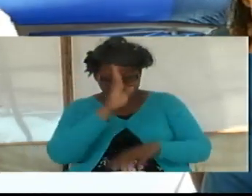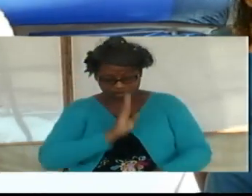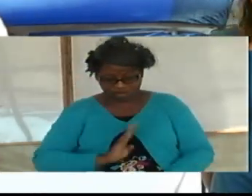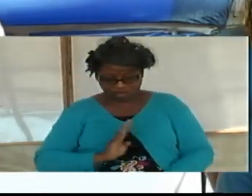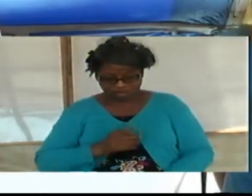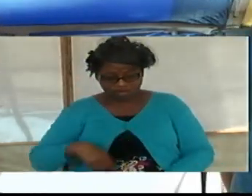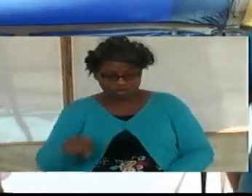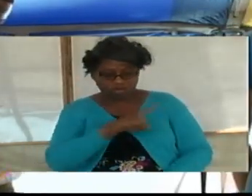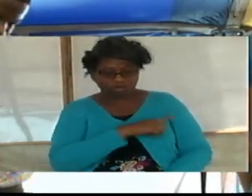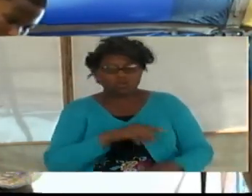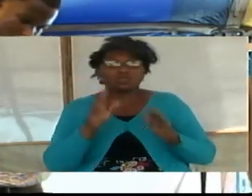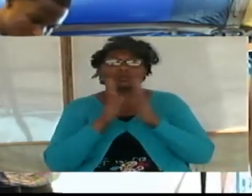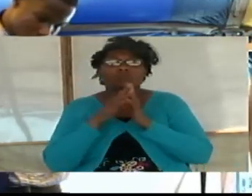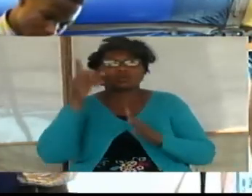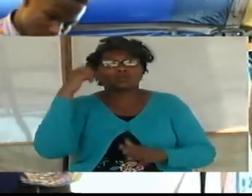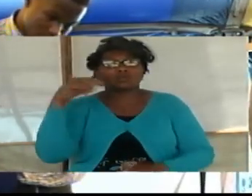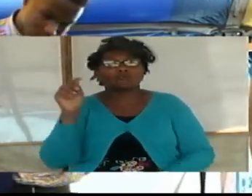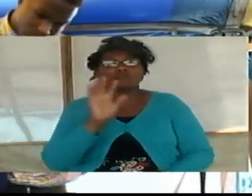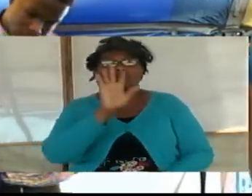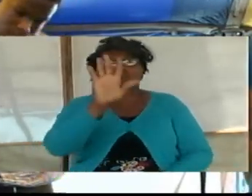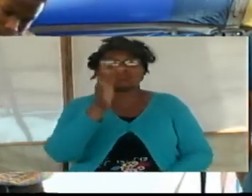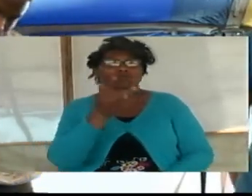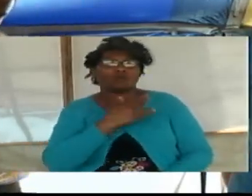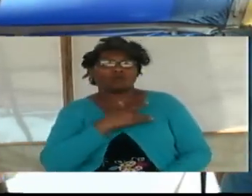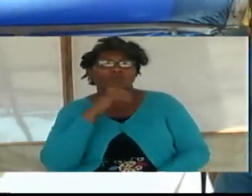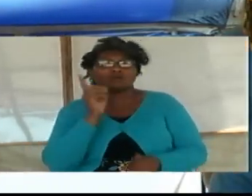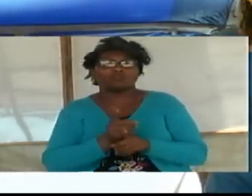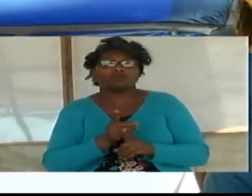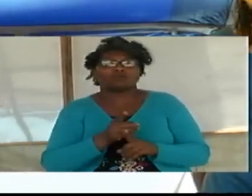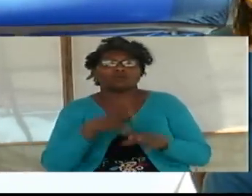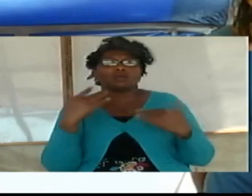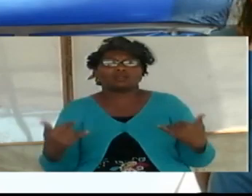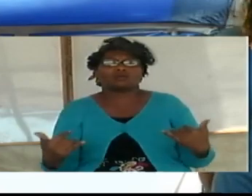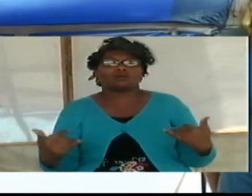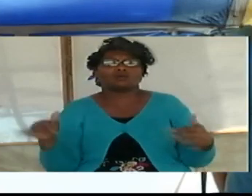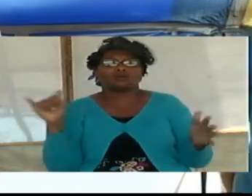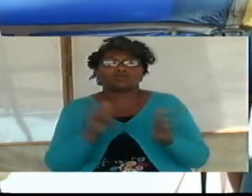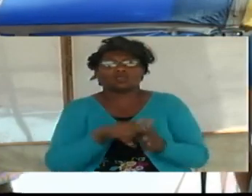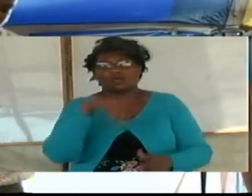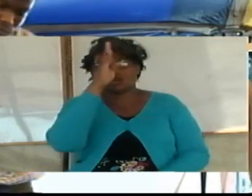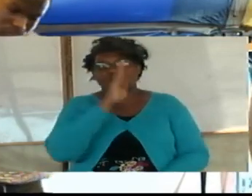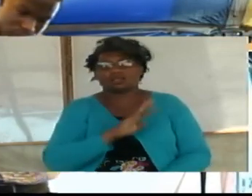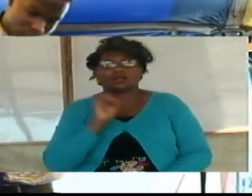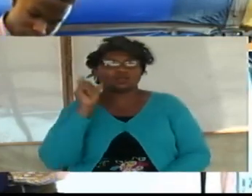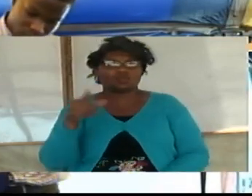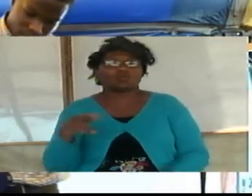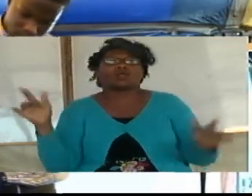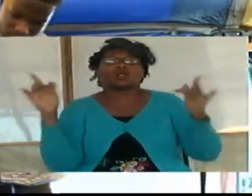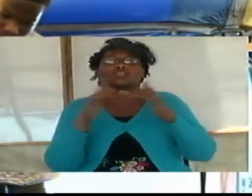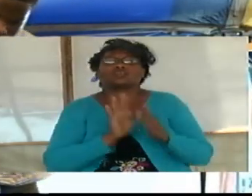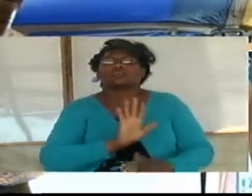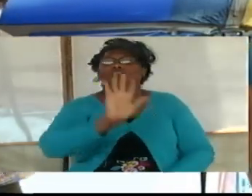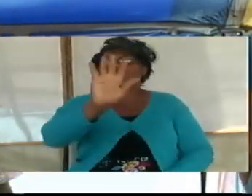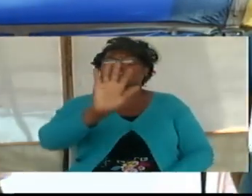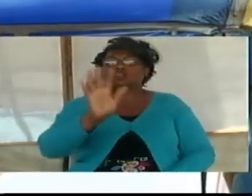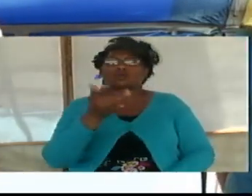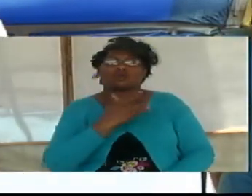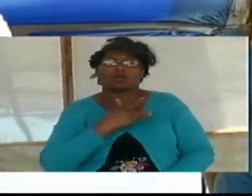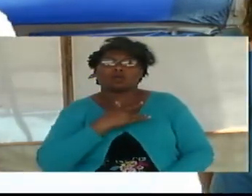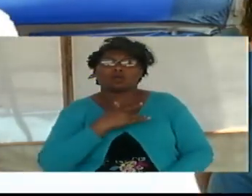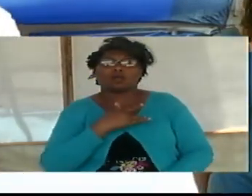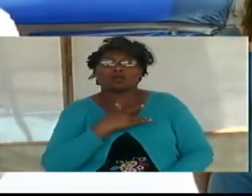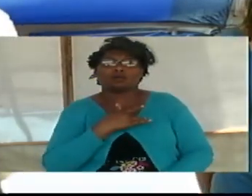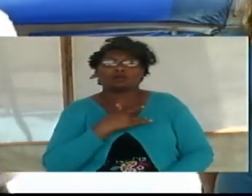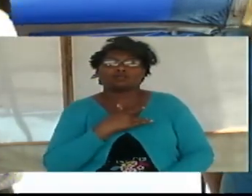someone's heart right now, that you'll touch them, Lord Jesus Christ, right where they are. And we which